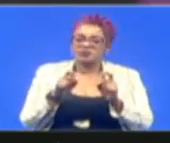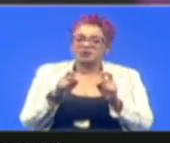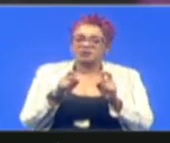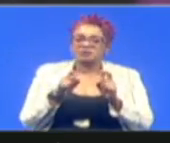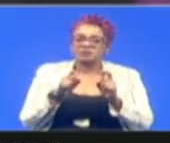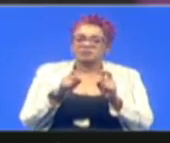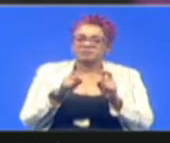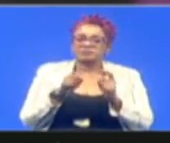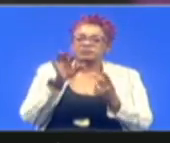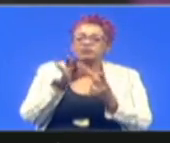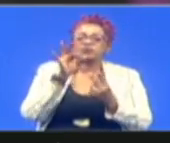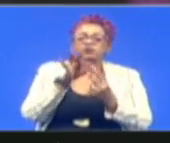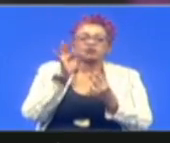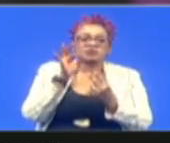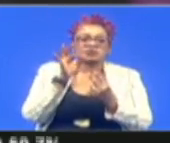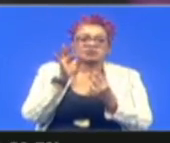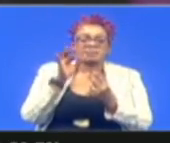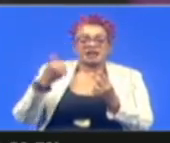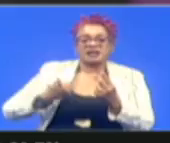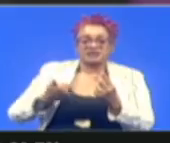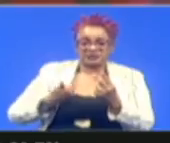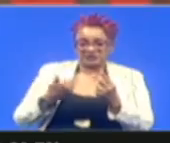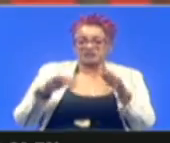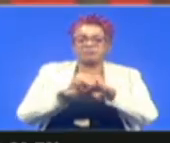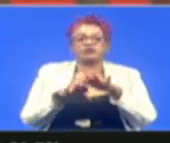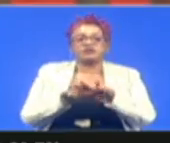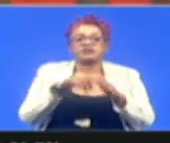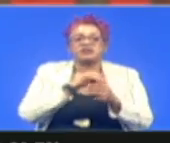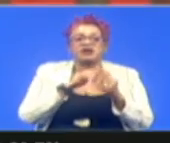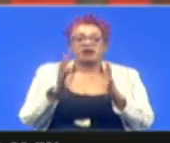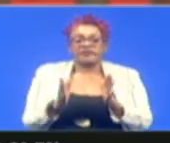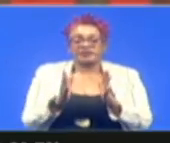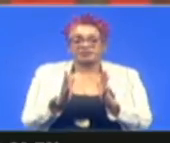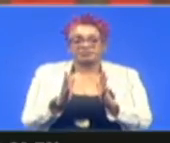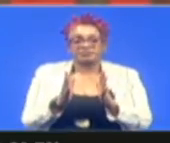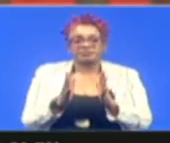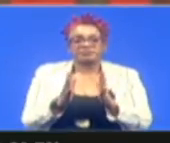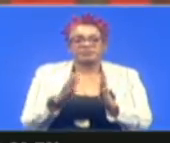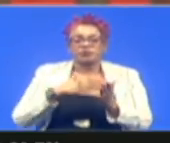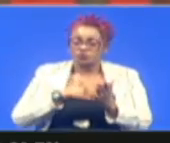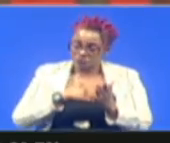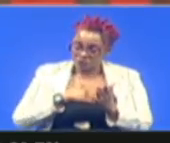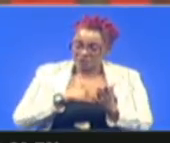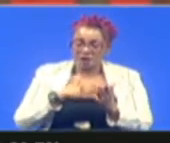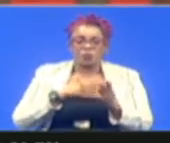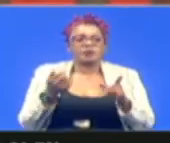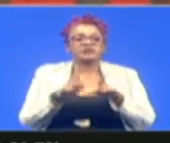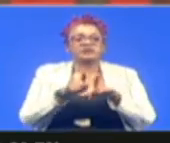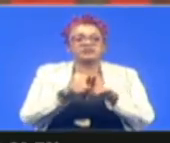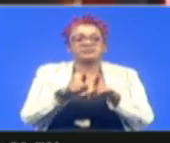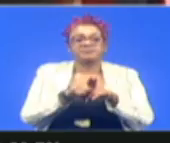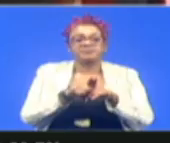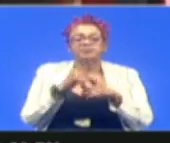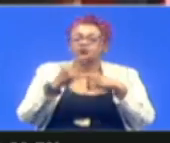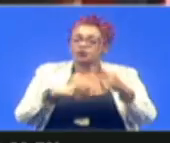honor to choose a lady deputy governor to honor our sister. If we have continued to